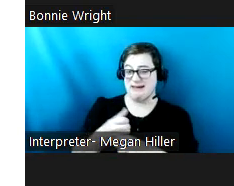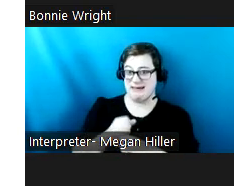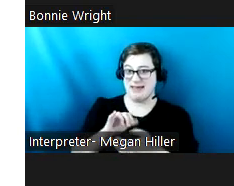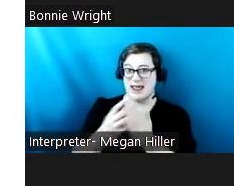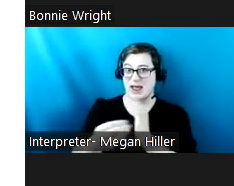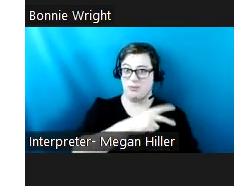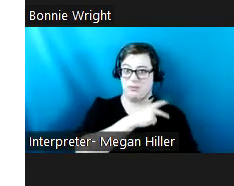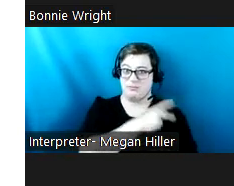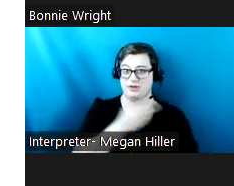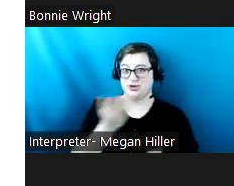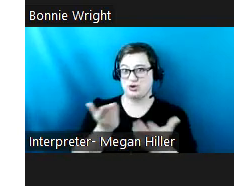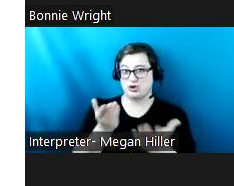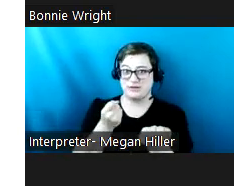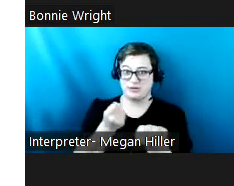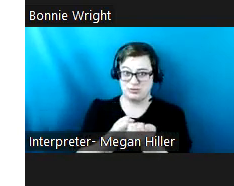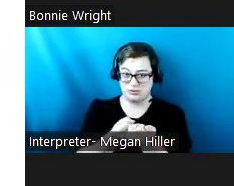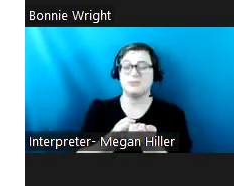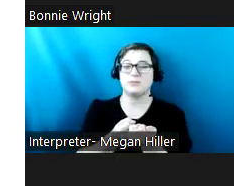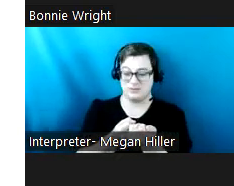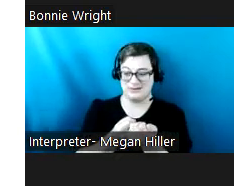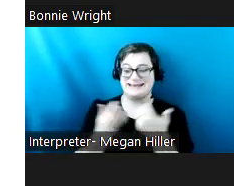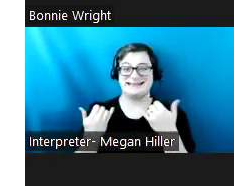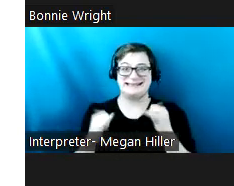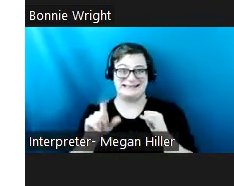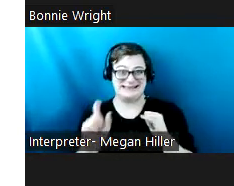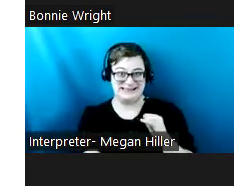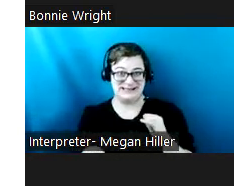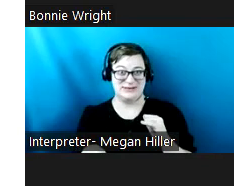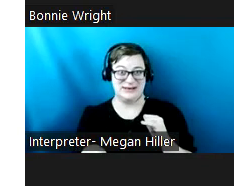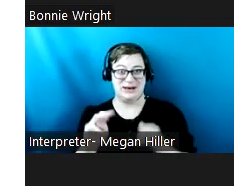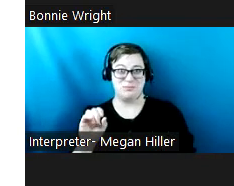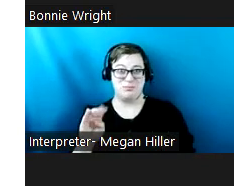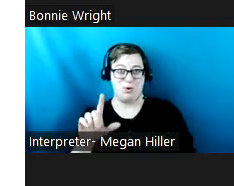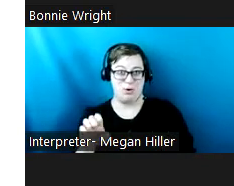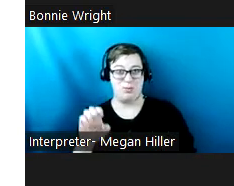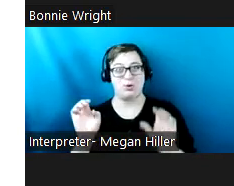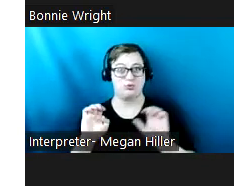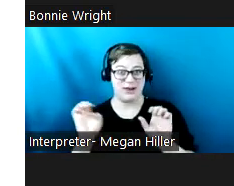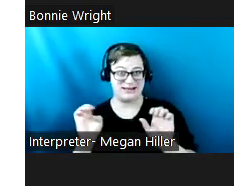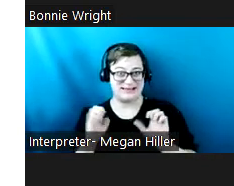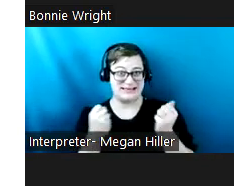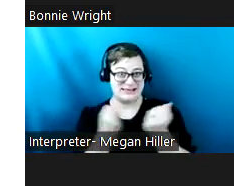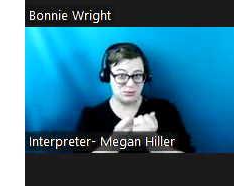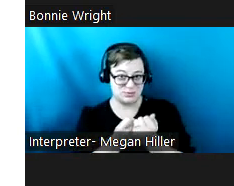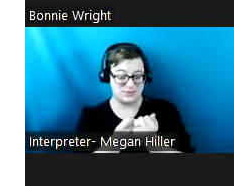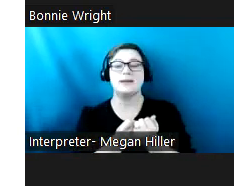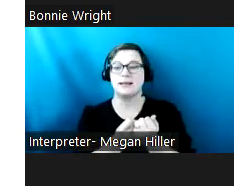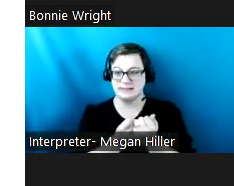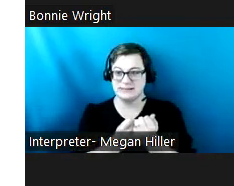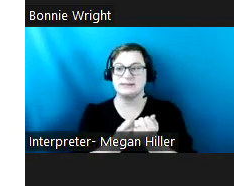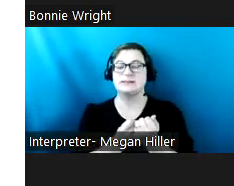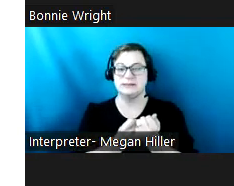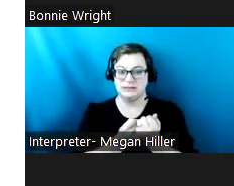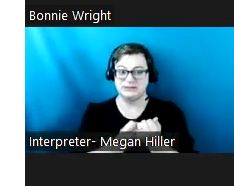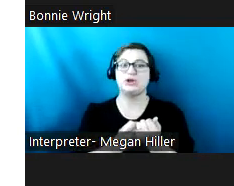endorsement, and I still need a mobile crisis service endorsement. Yes, so the distinction here is